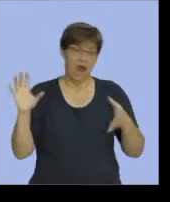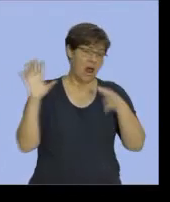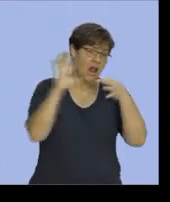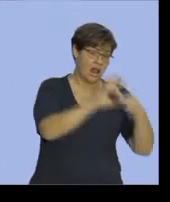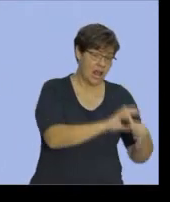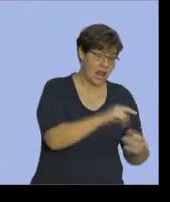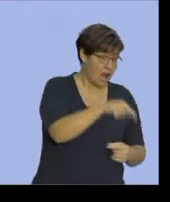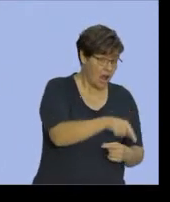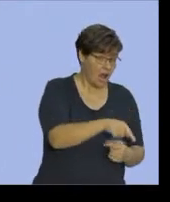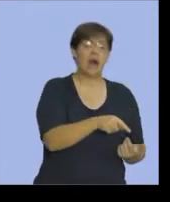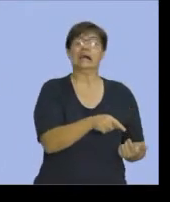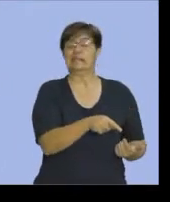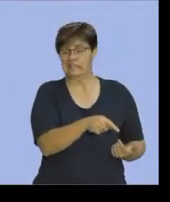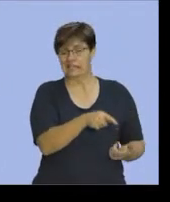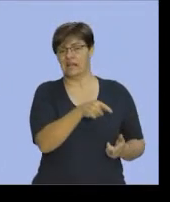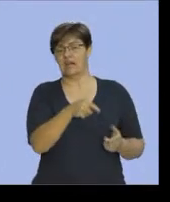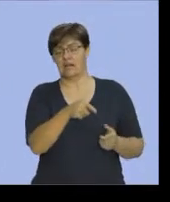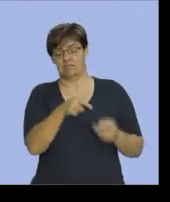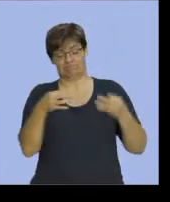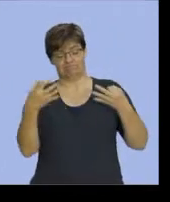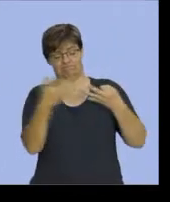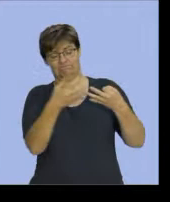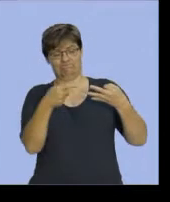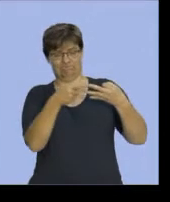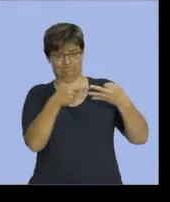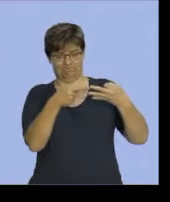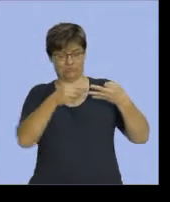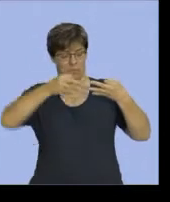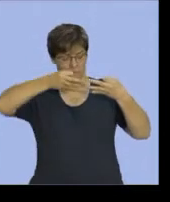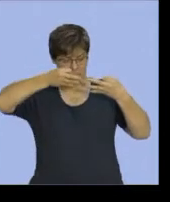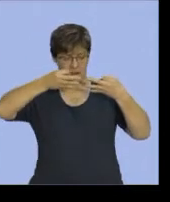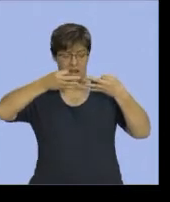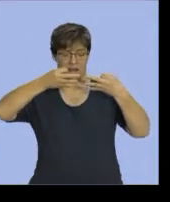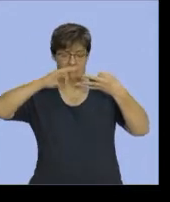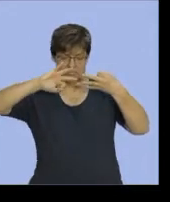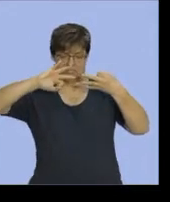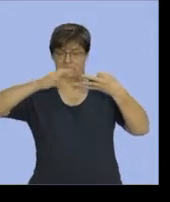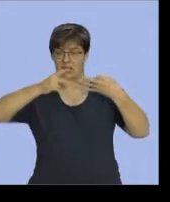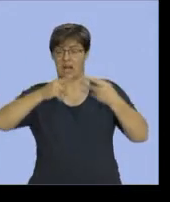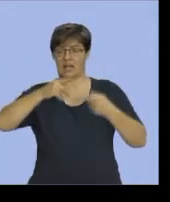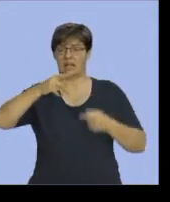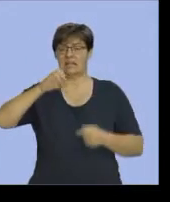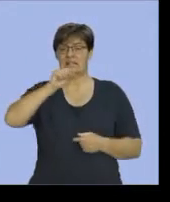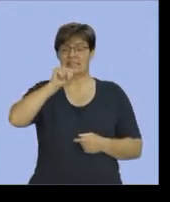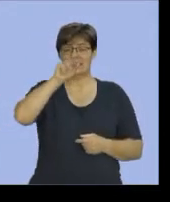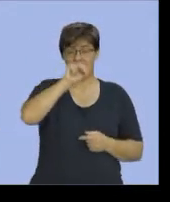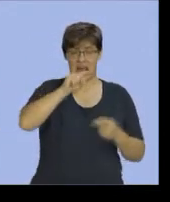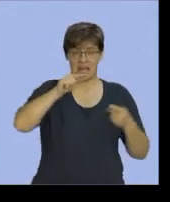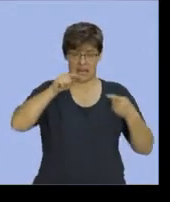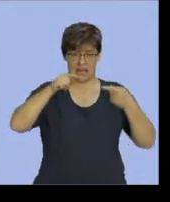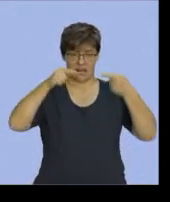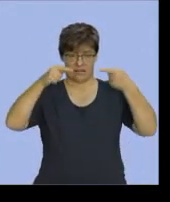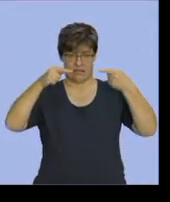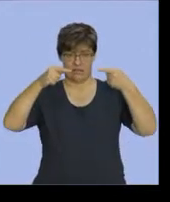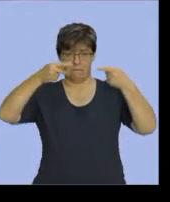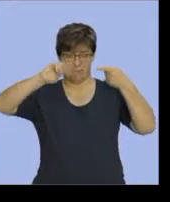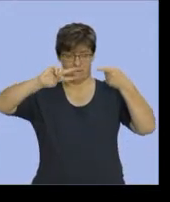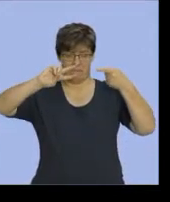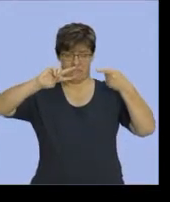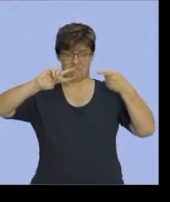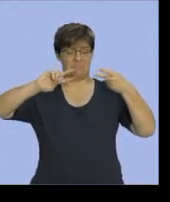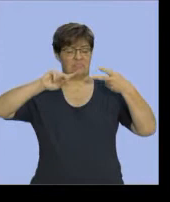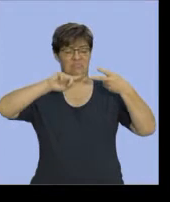normally linked to their original trig ratios that we have, the three ones, right? Sine correlates with